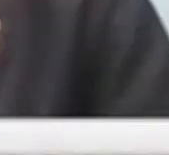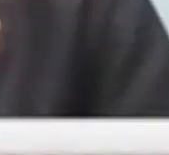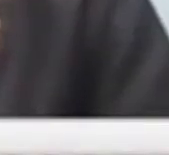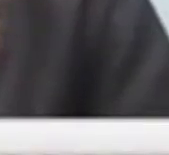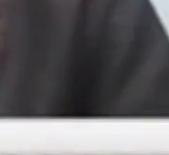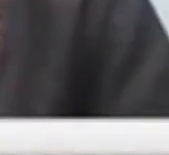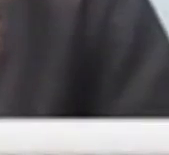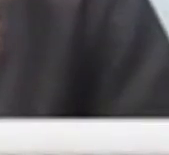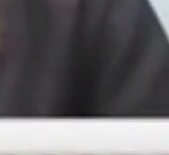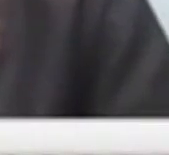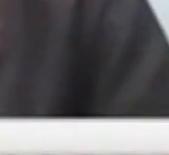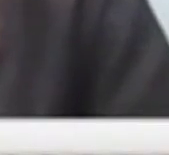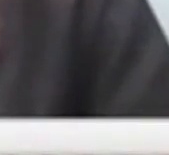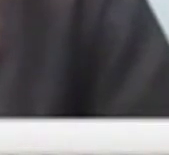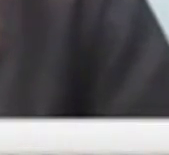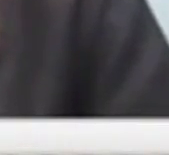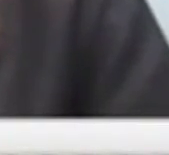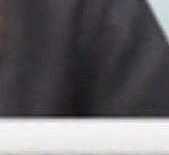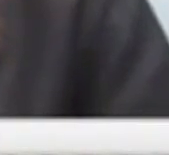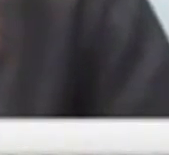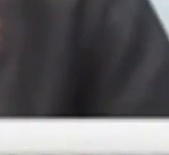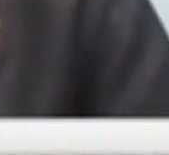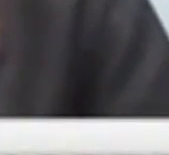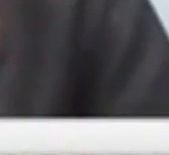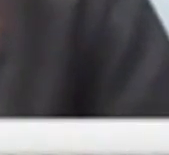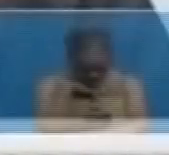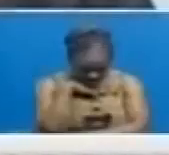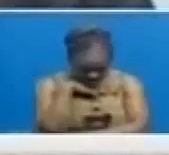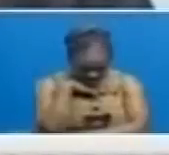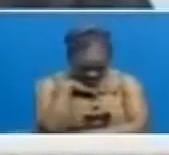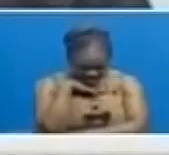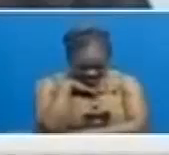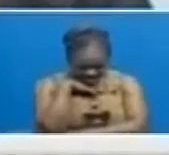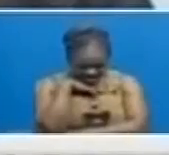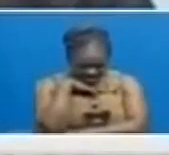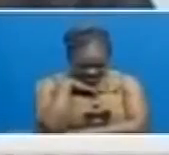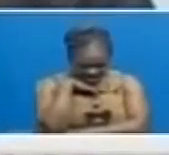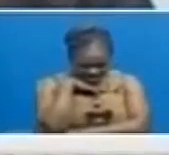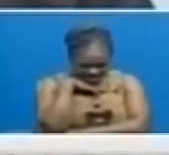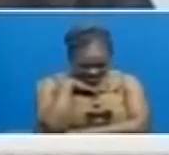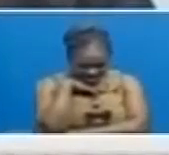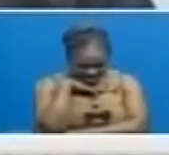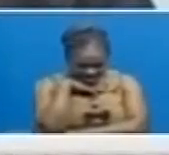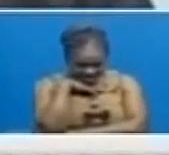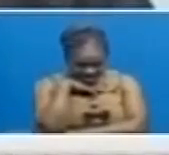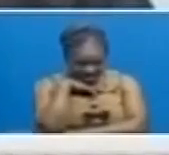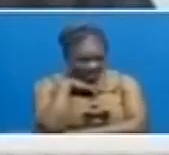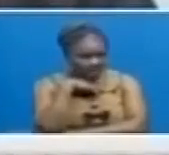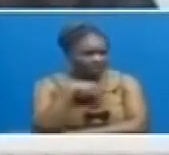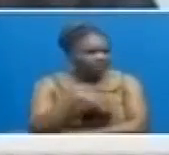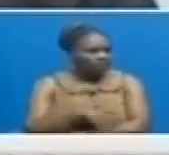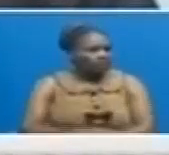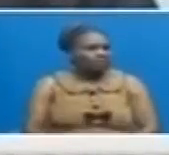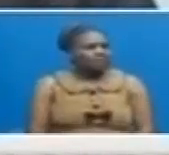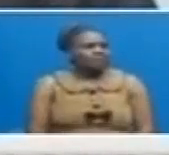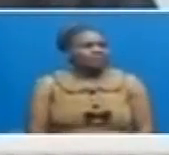Okay, Willis. That was a tough word, Willis. Furora. I think I've had all kinds of words